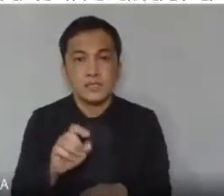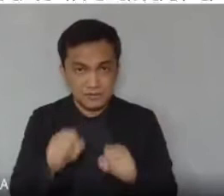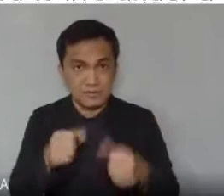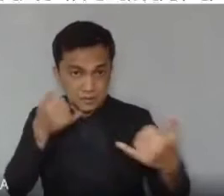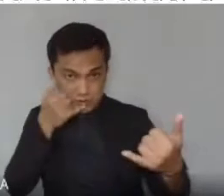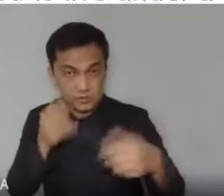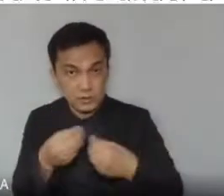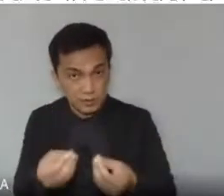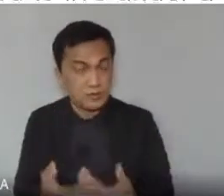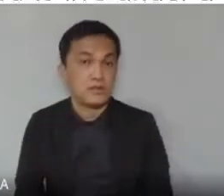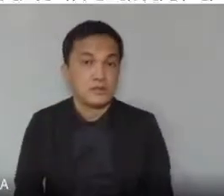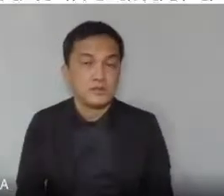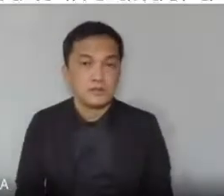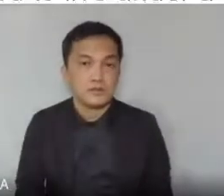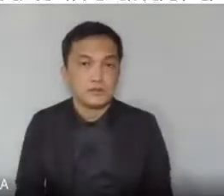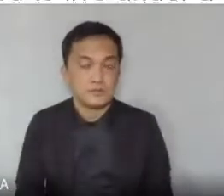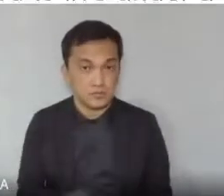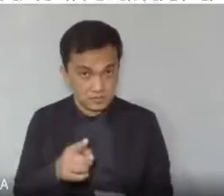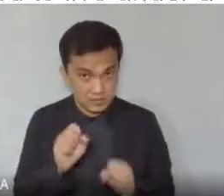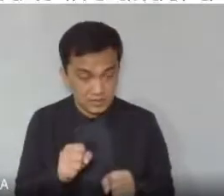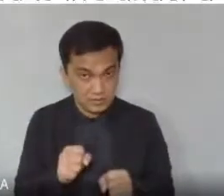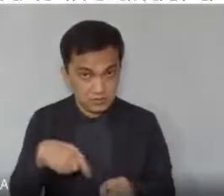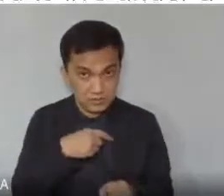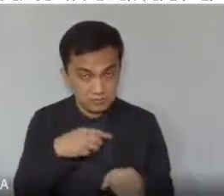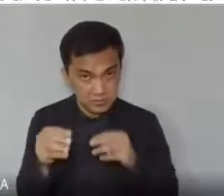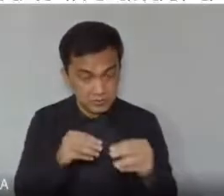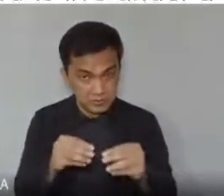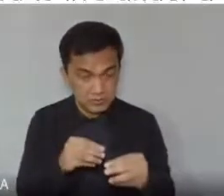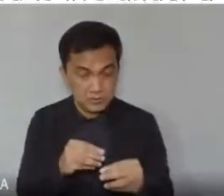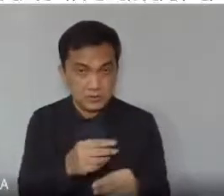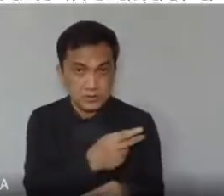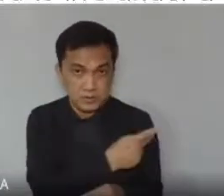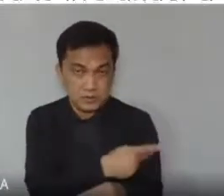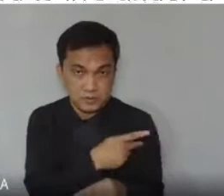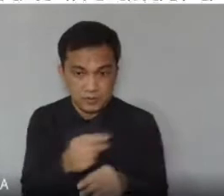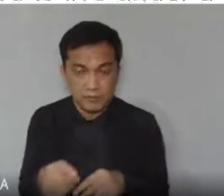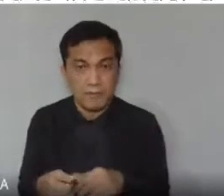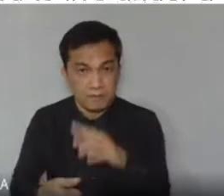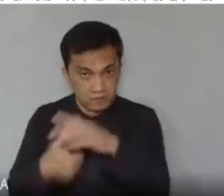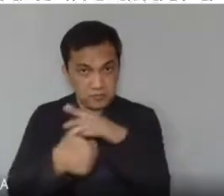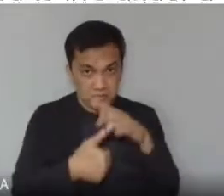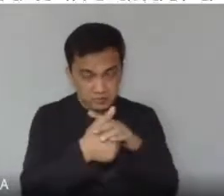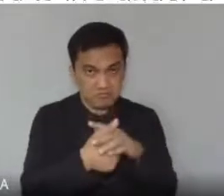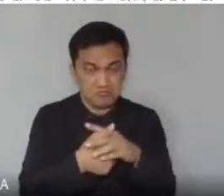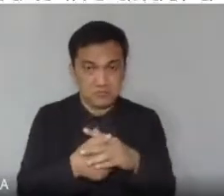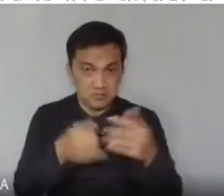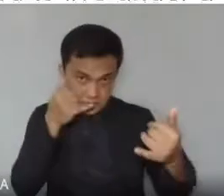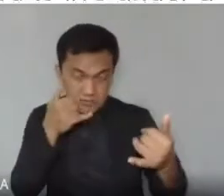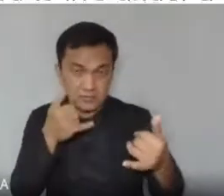fully informed, engaged, empowered, so that individuals will maintain correct